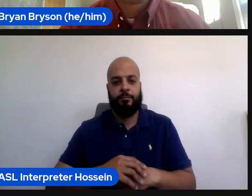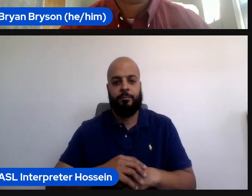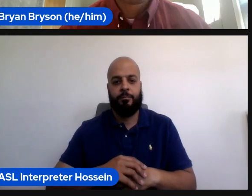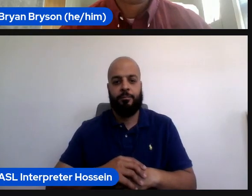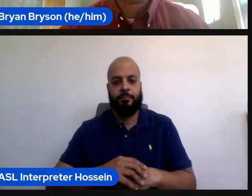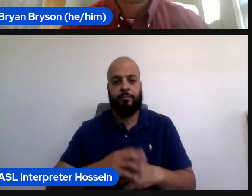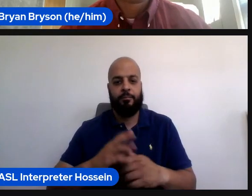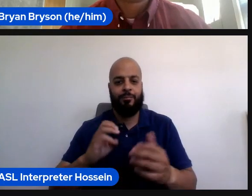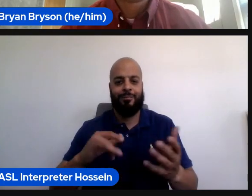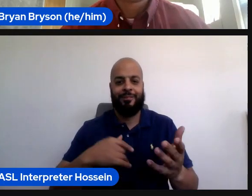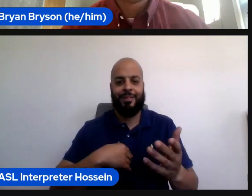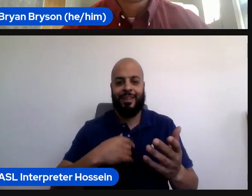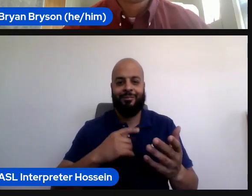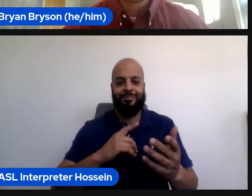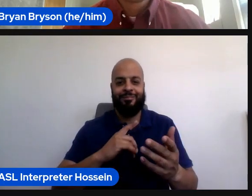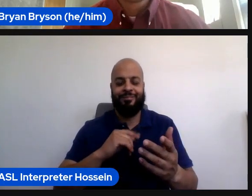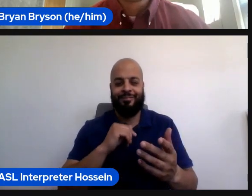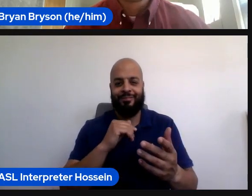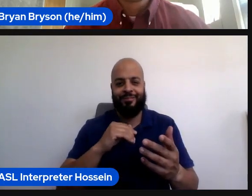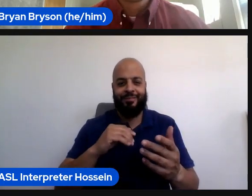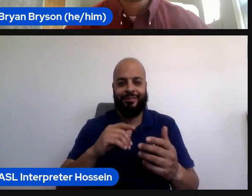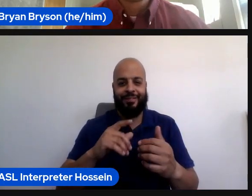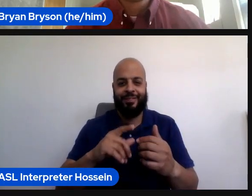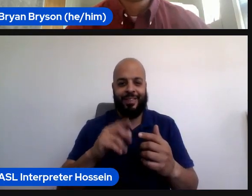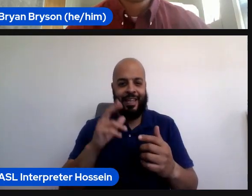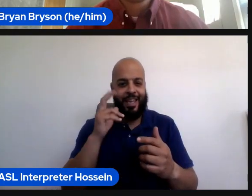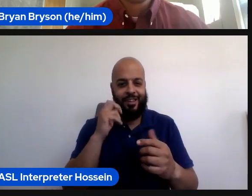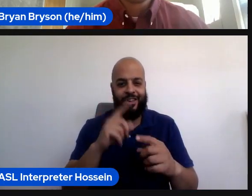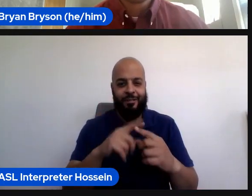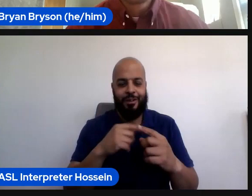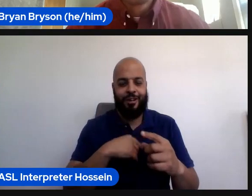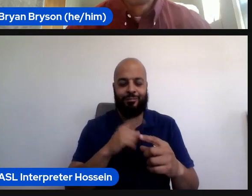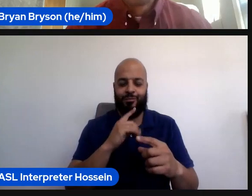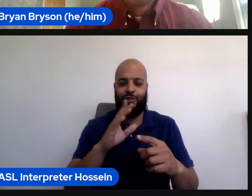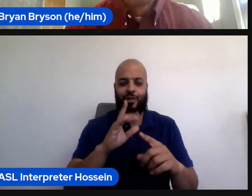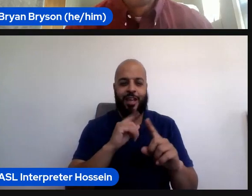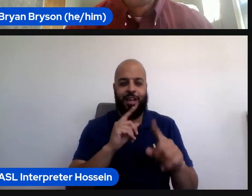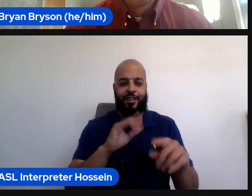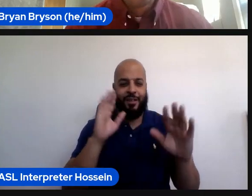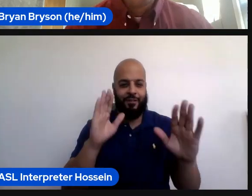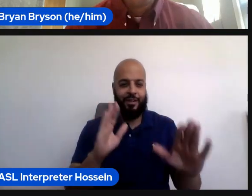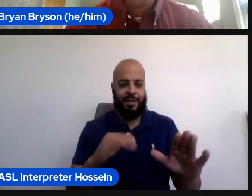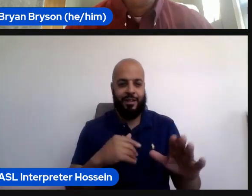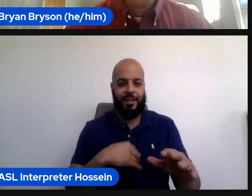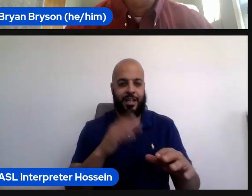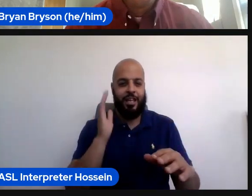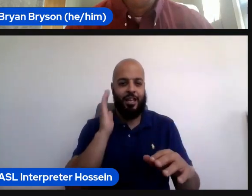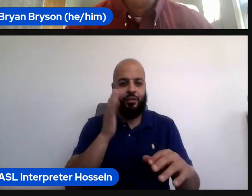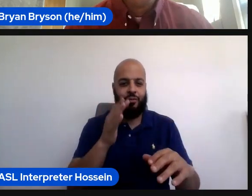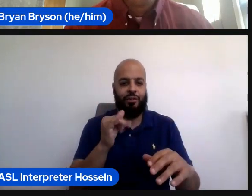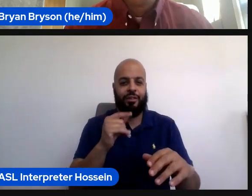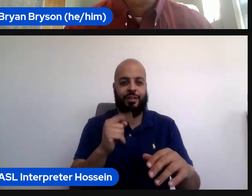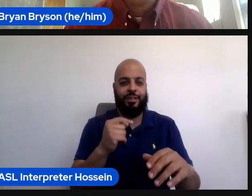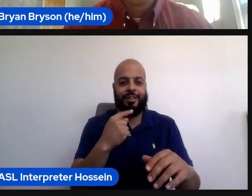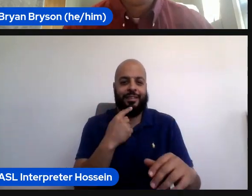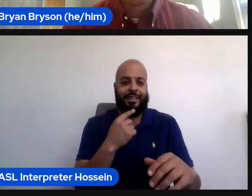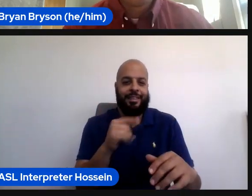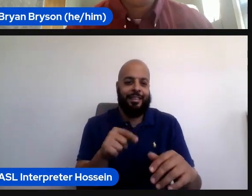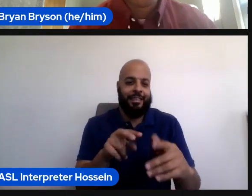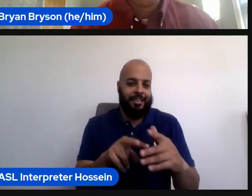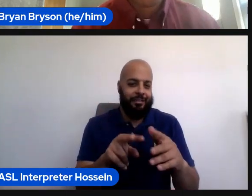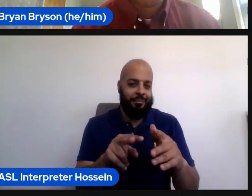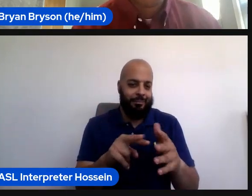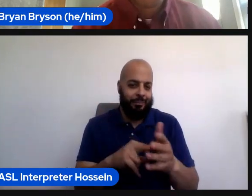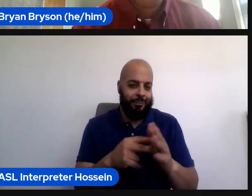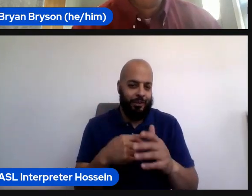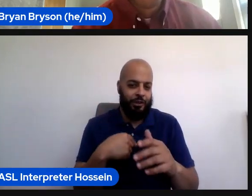Well, I still don't hear. I'm sure that those answers were fantastic. I'm going to take the cue that this means that we are going to